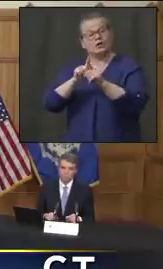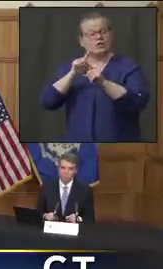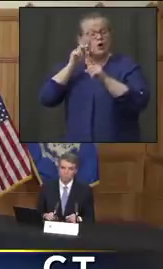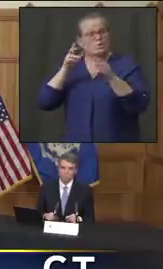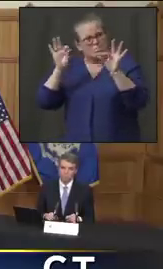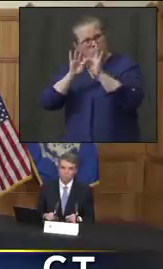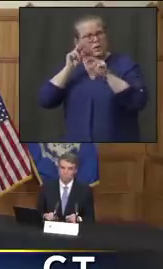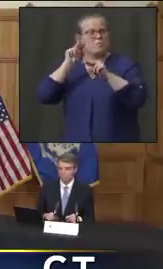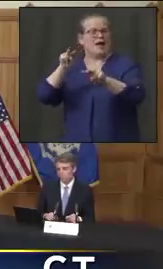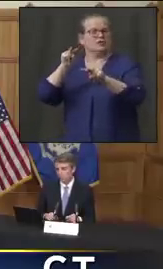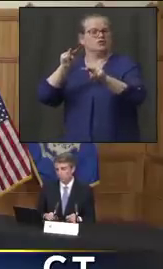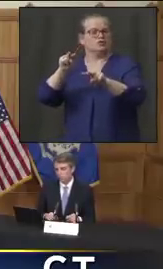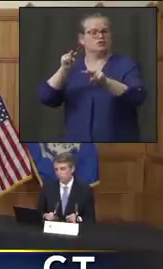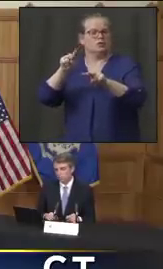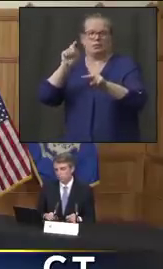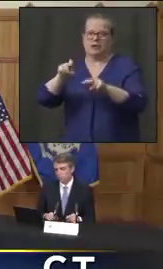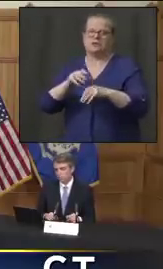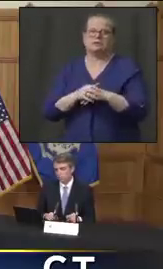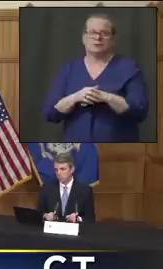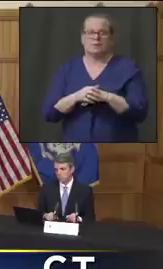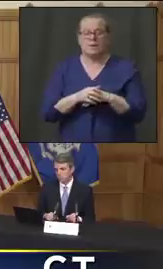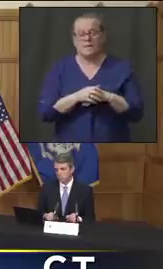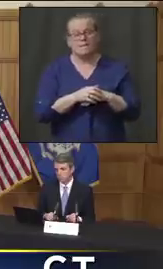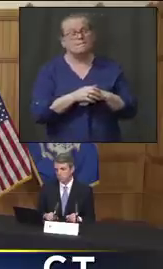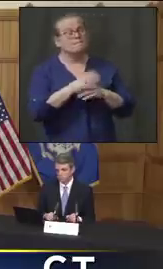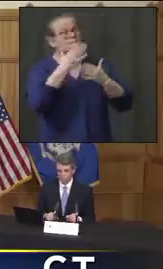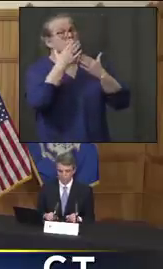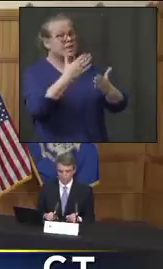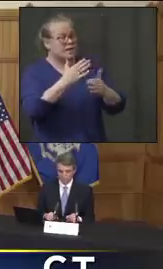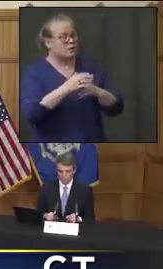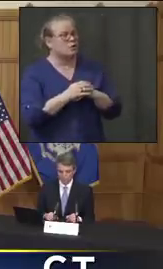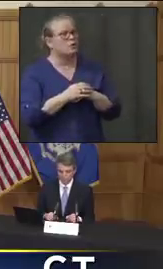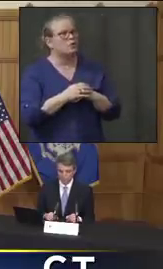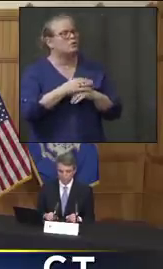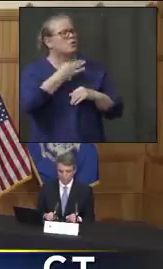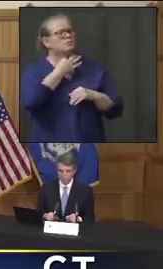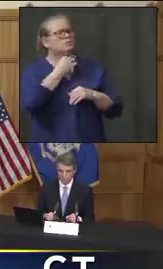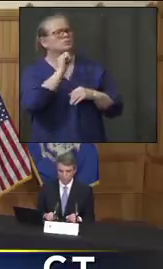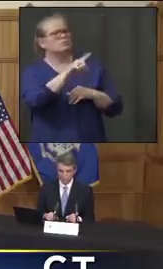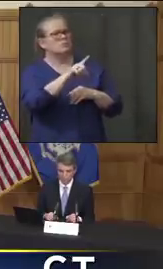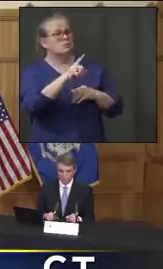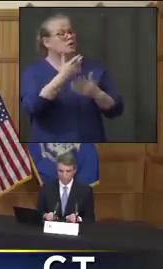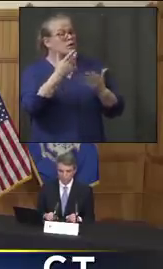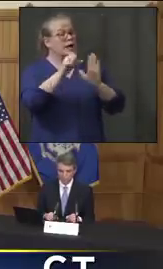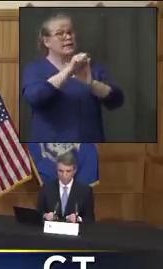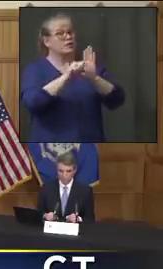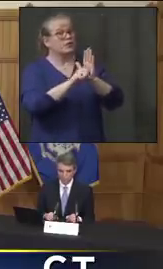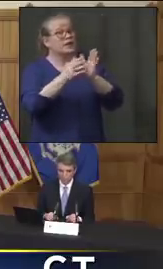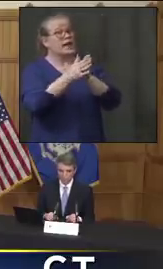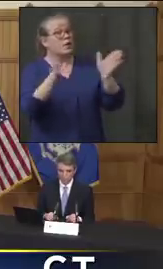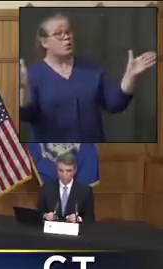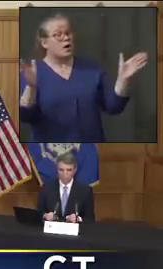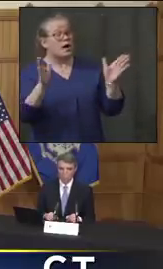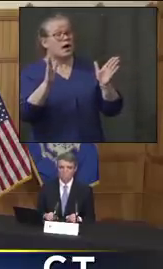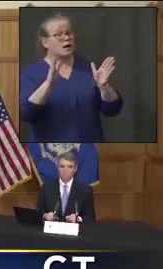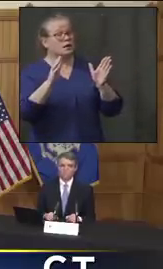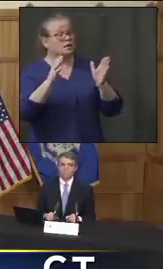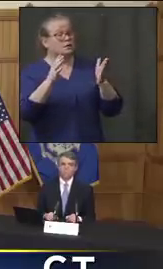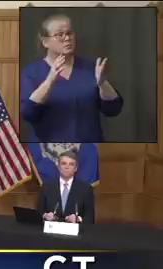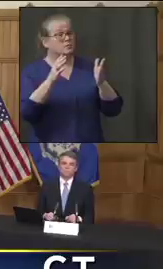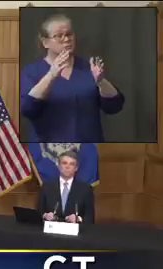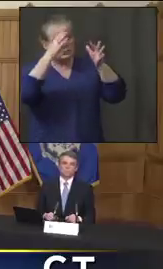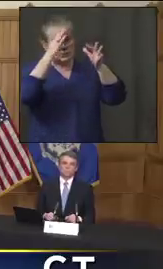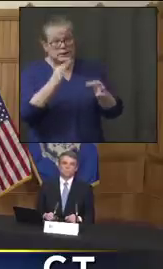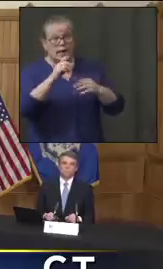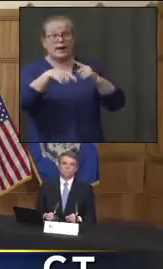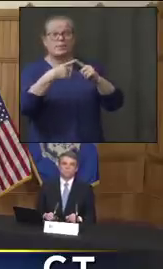Thanks. And speaking of best practices, is there a statewide protocol now on hydroxychloroquine, or is it still